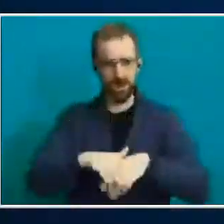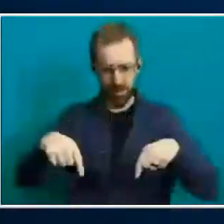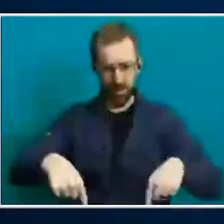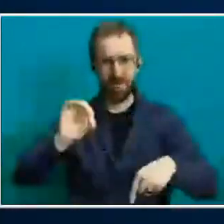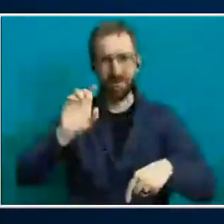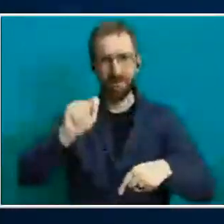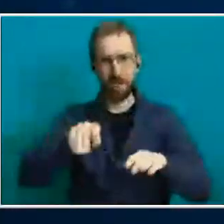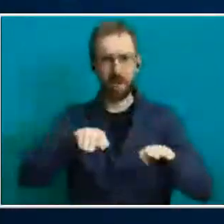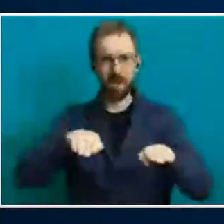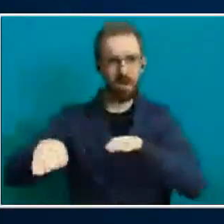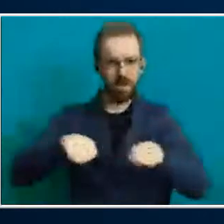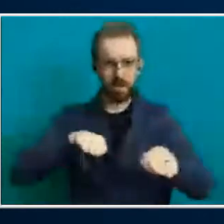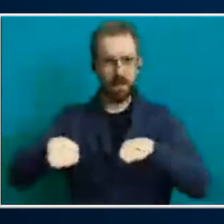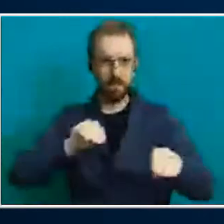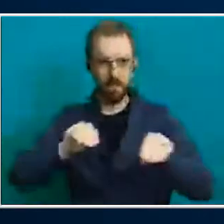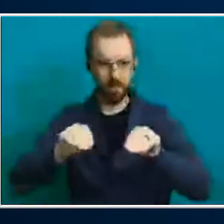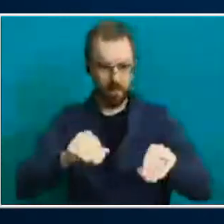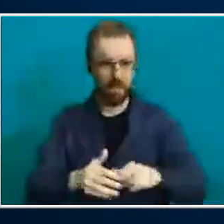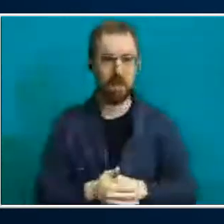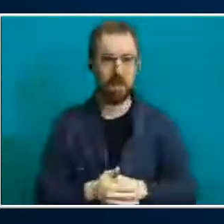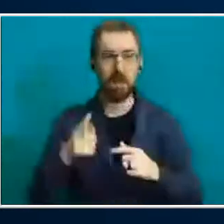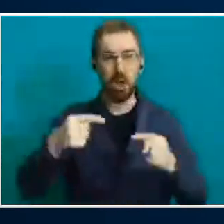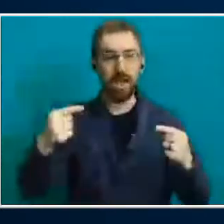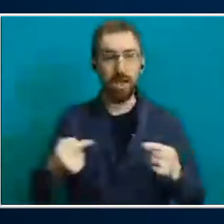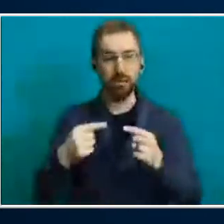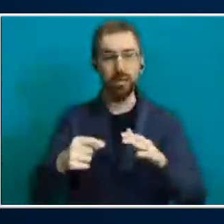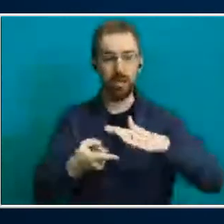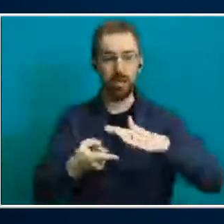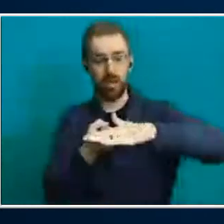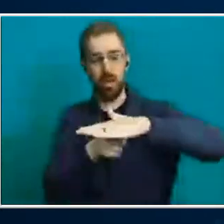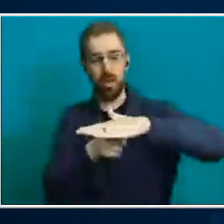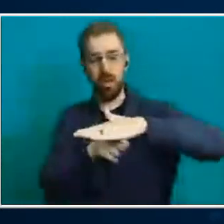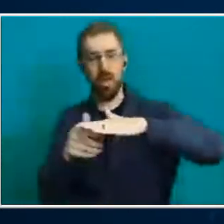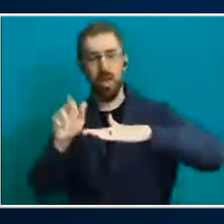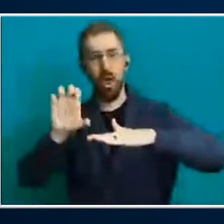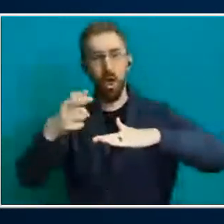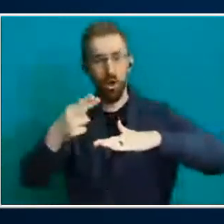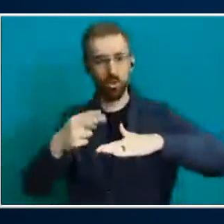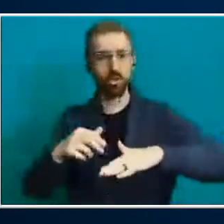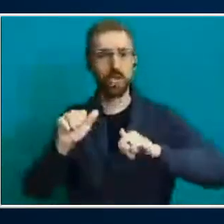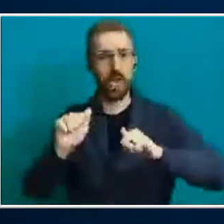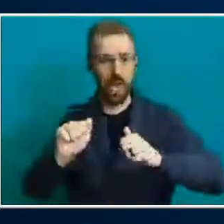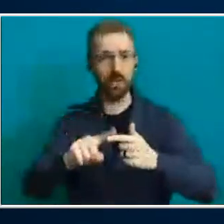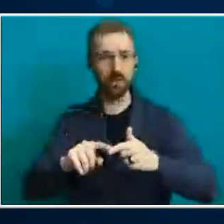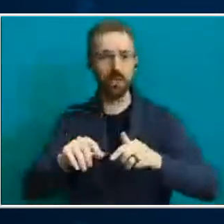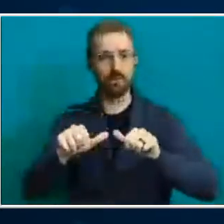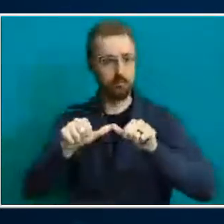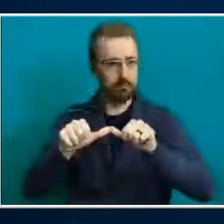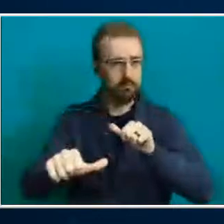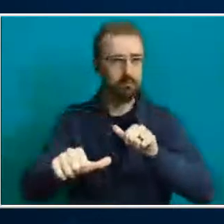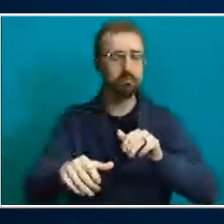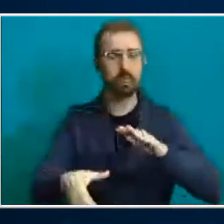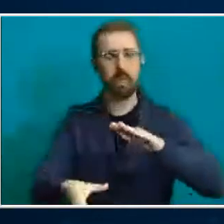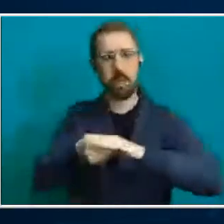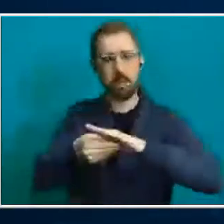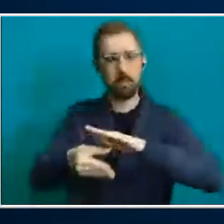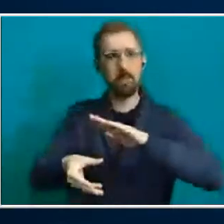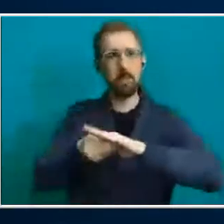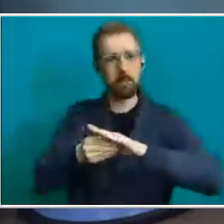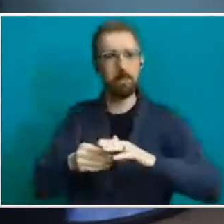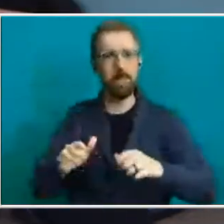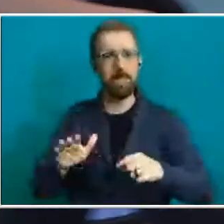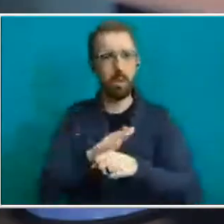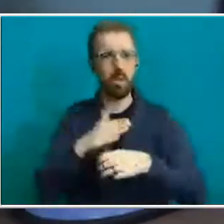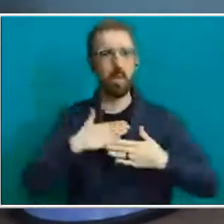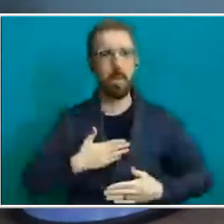of her injury is right at the arch in her foot, and it needs to be able to be stable to absorb those loads with the full body weight and onto your